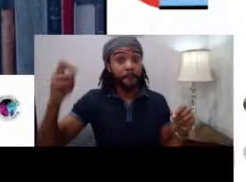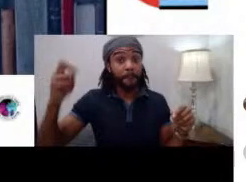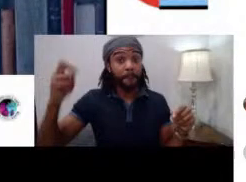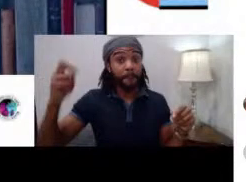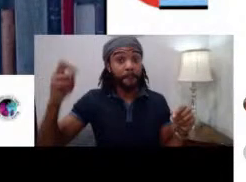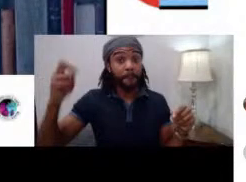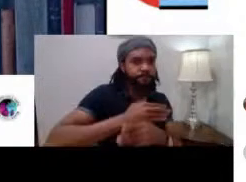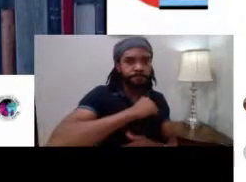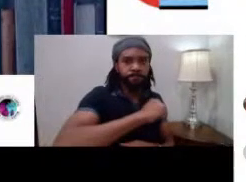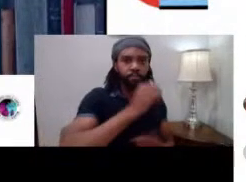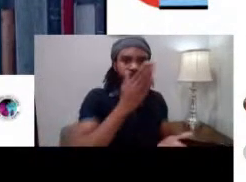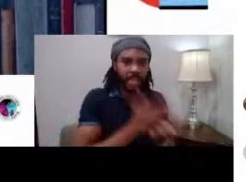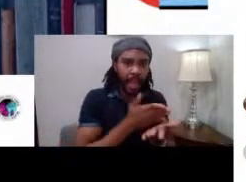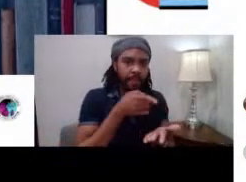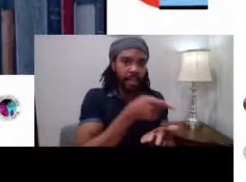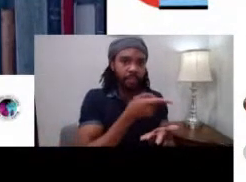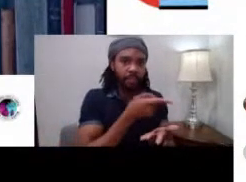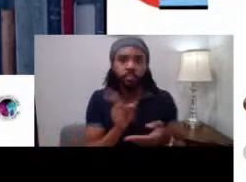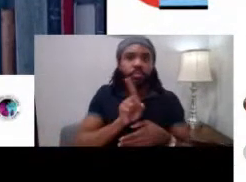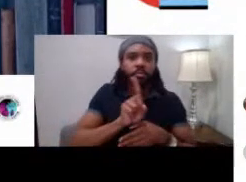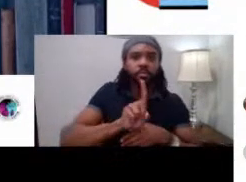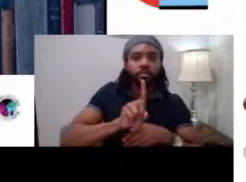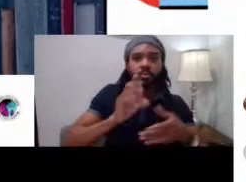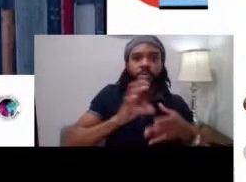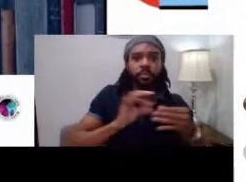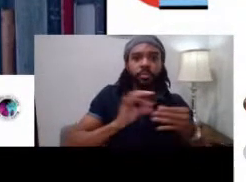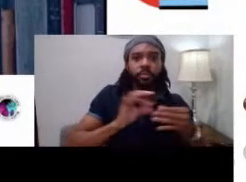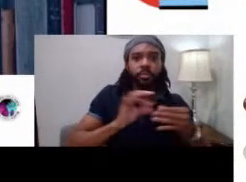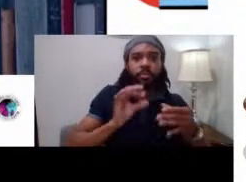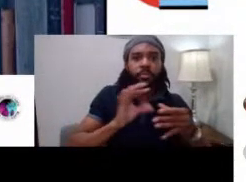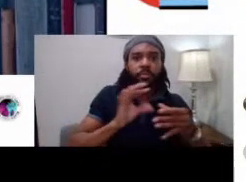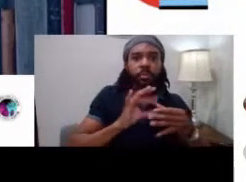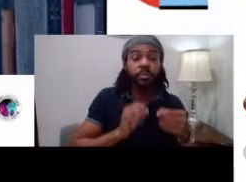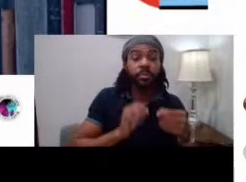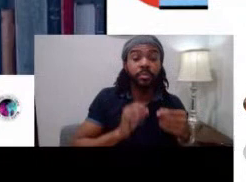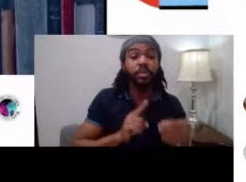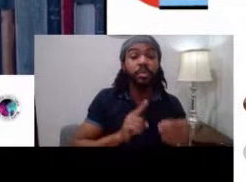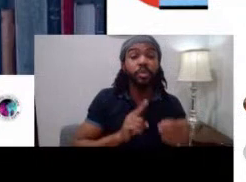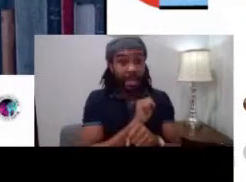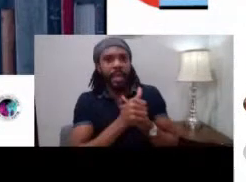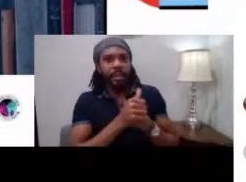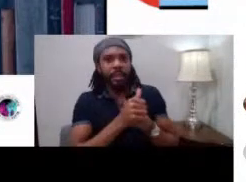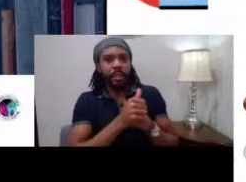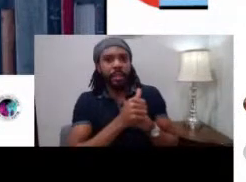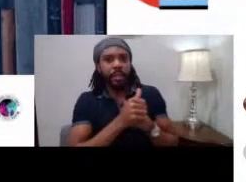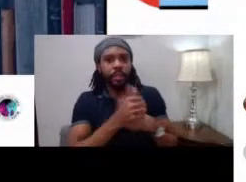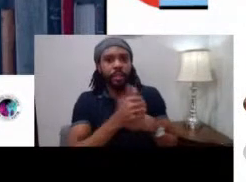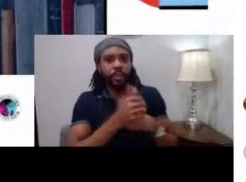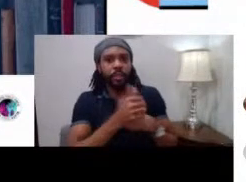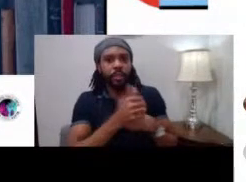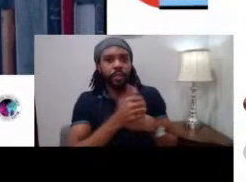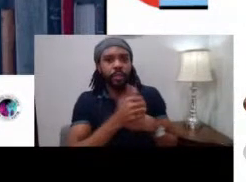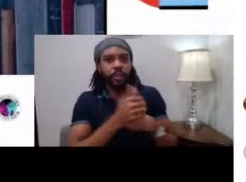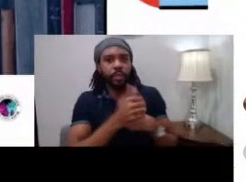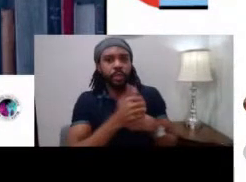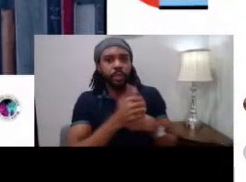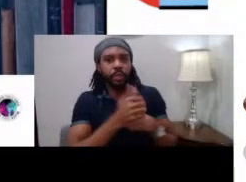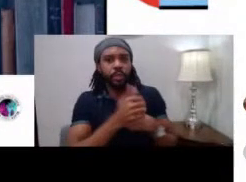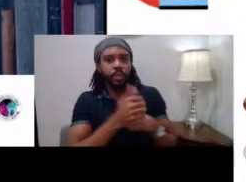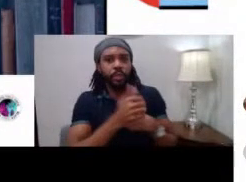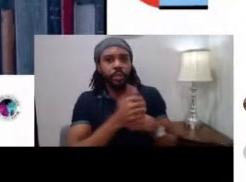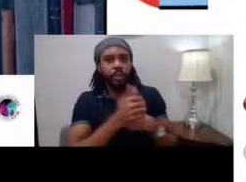entire graduation ceremony, which impinges on his rights as a